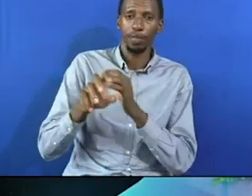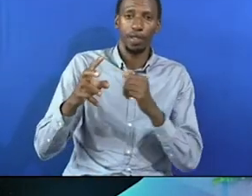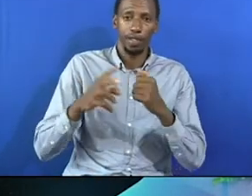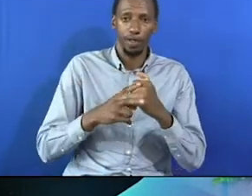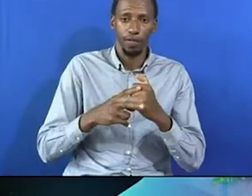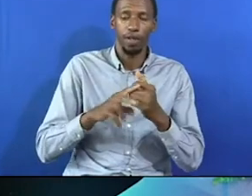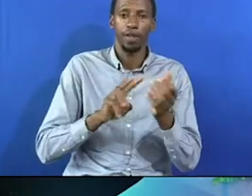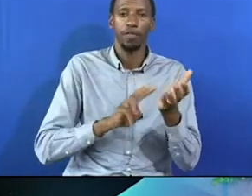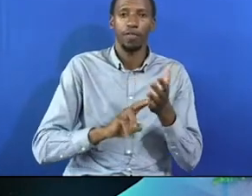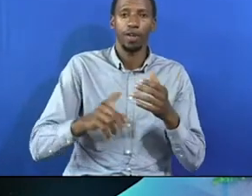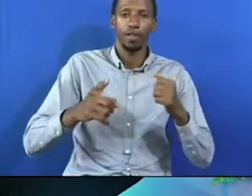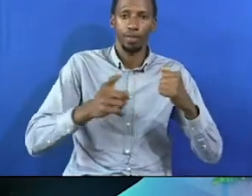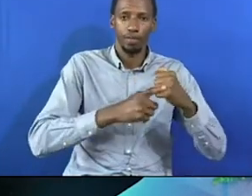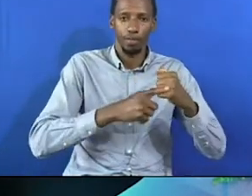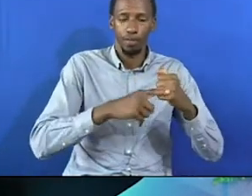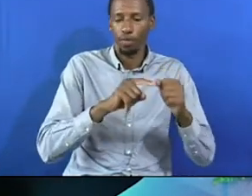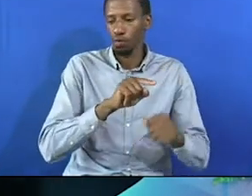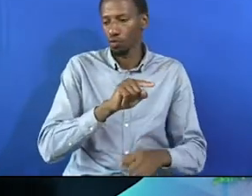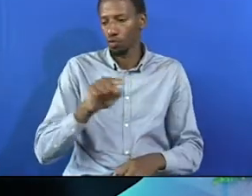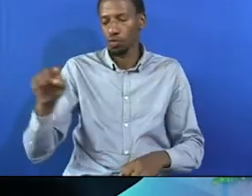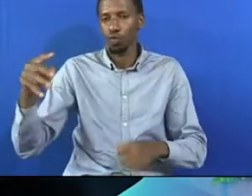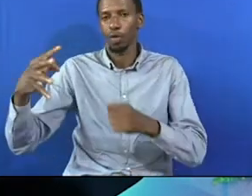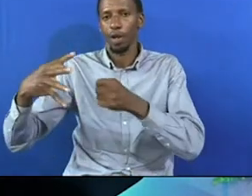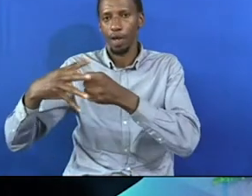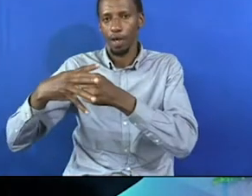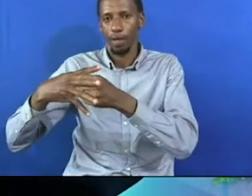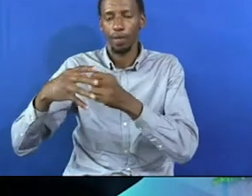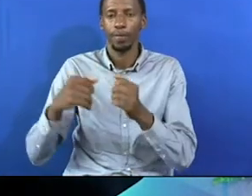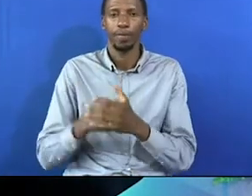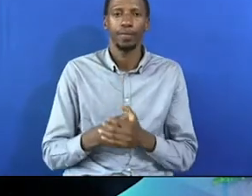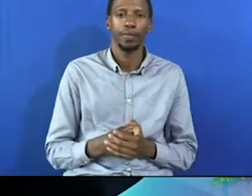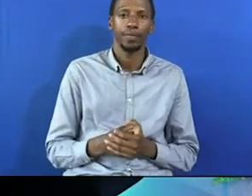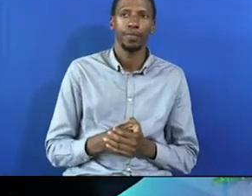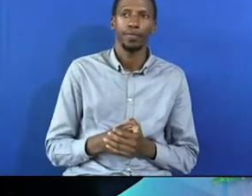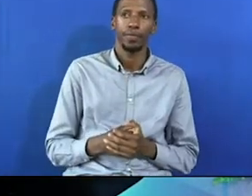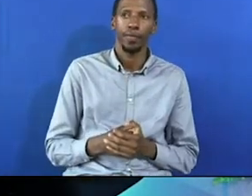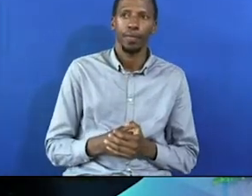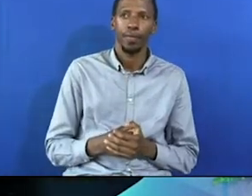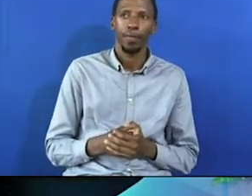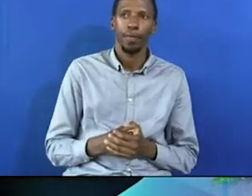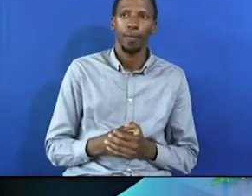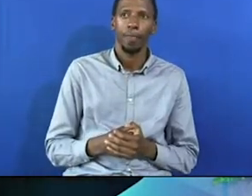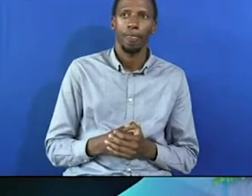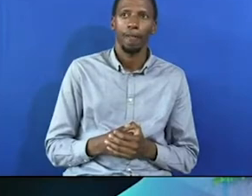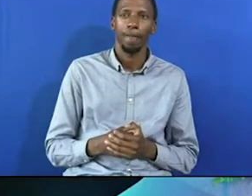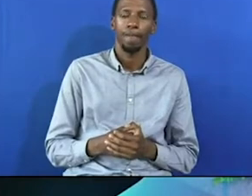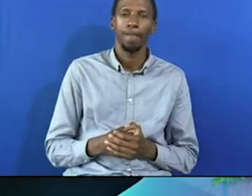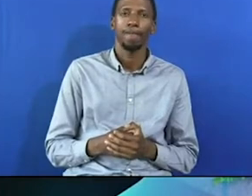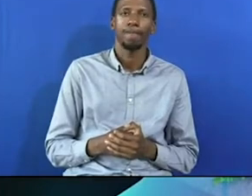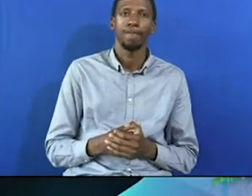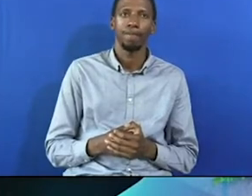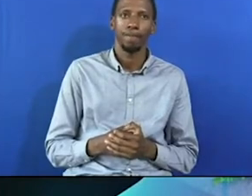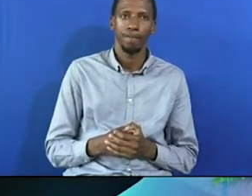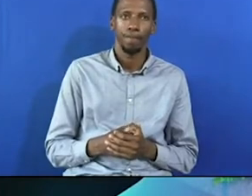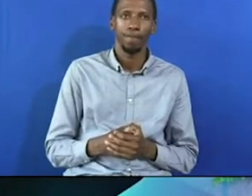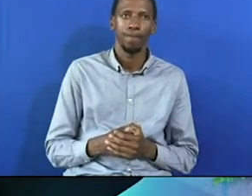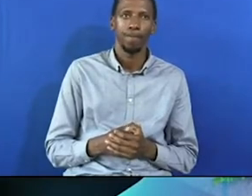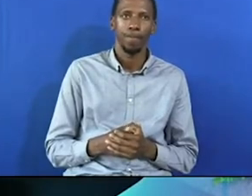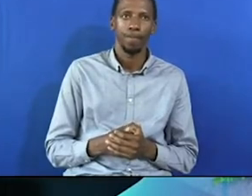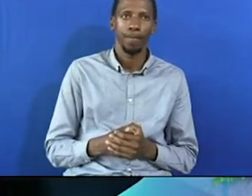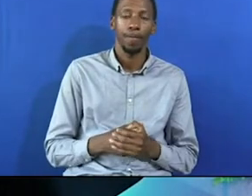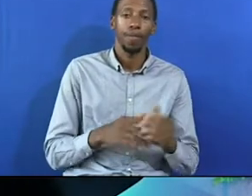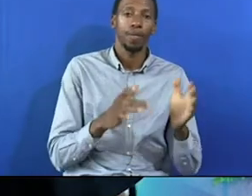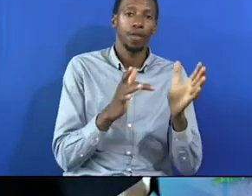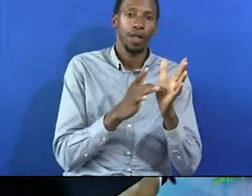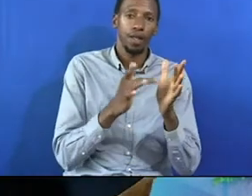9. 1 Corinthians chapter 7, verse 6 to 9. 1 Corinthians chapter 7, verse 6 to 9.